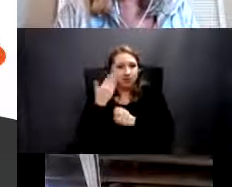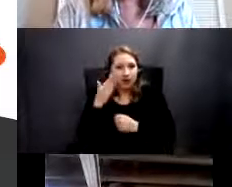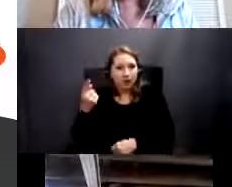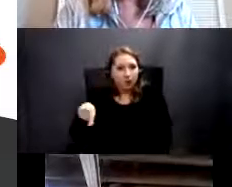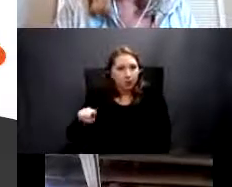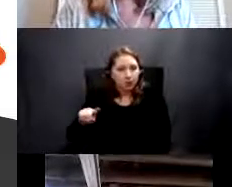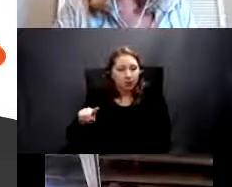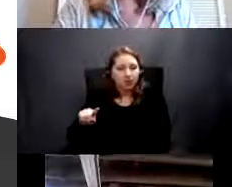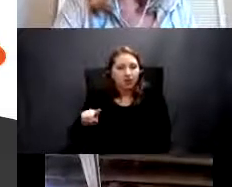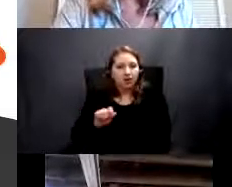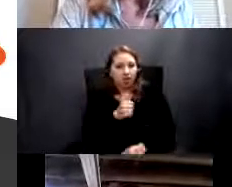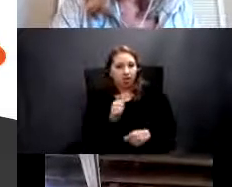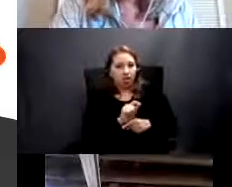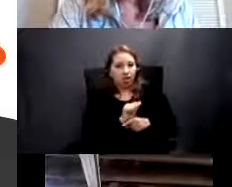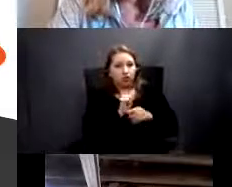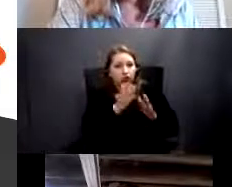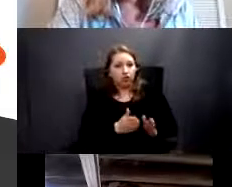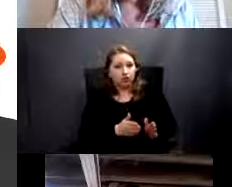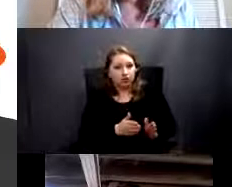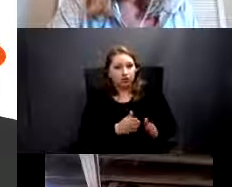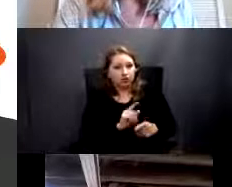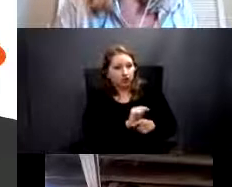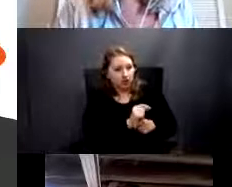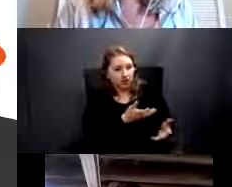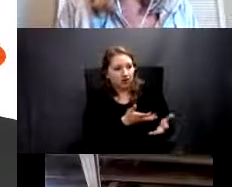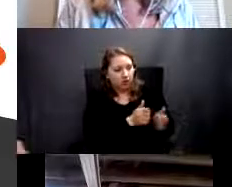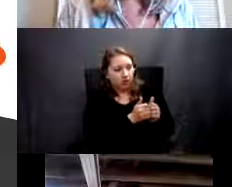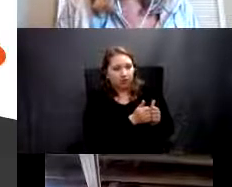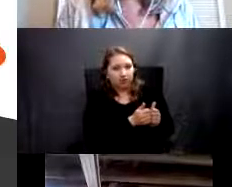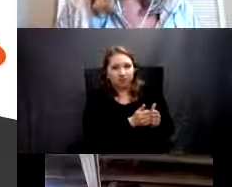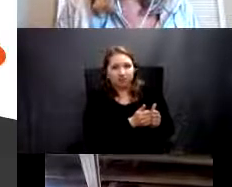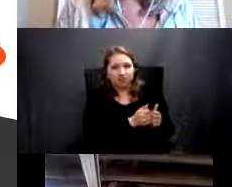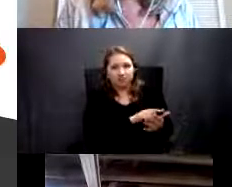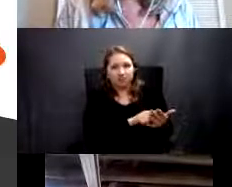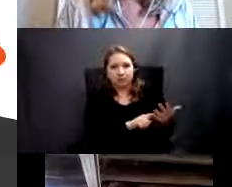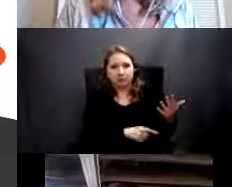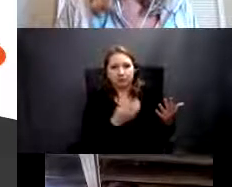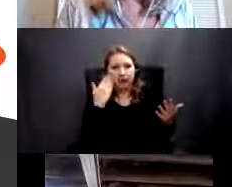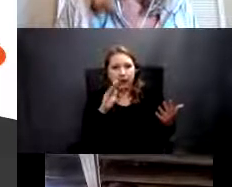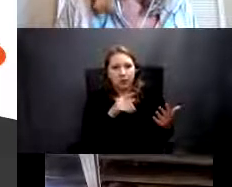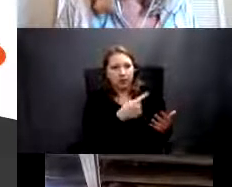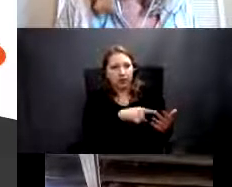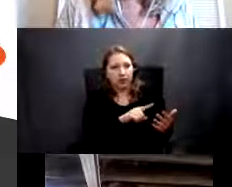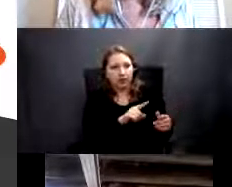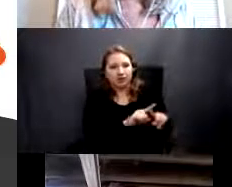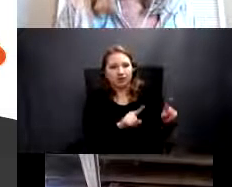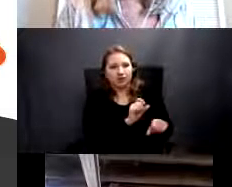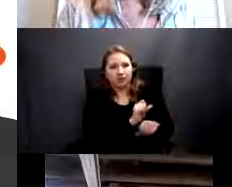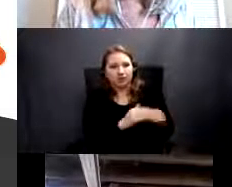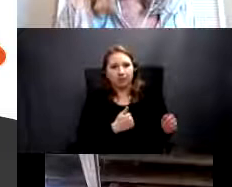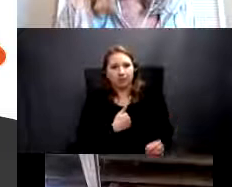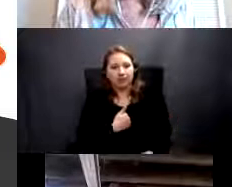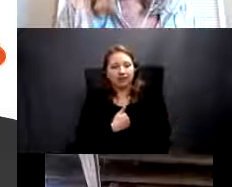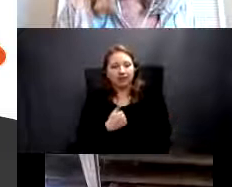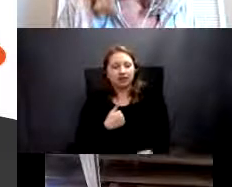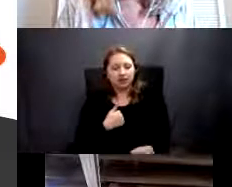The other trainers that I went through the training with, I didn't know any of them doing the same kind of work I was doing. And when I would get